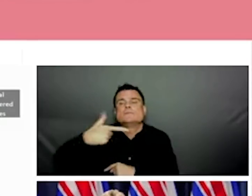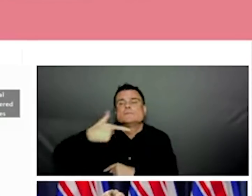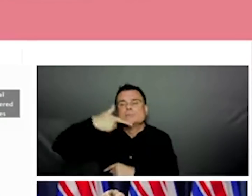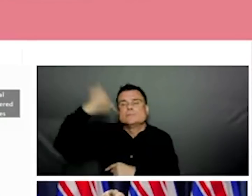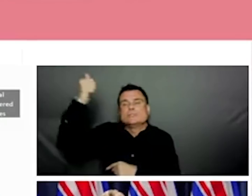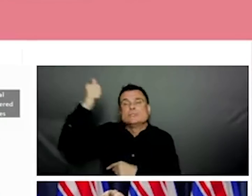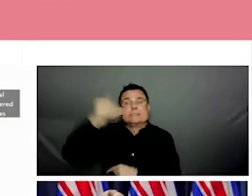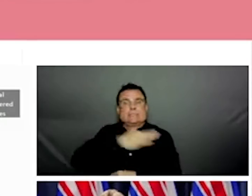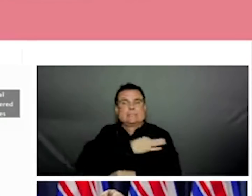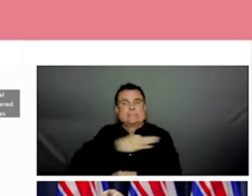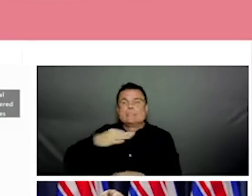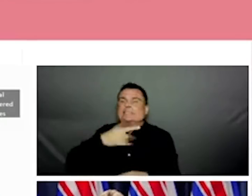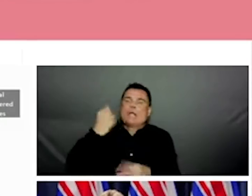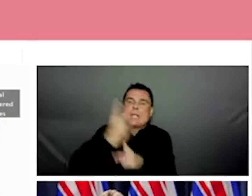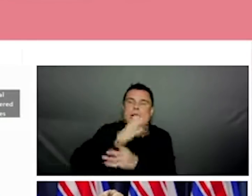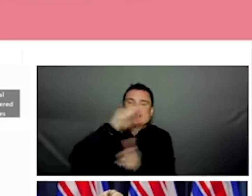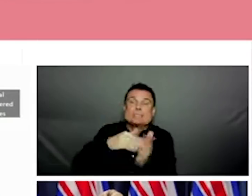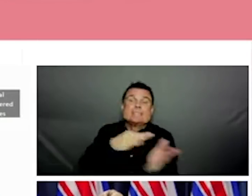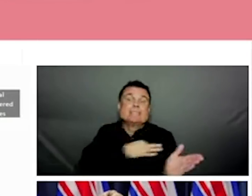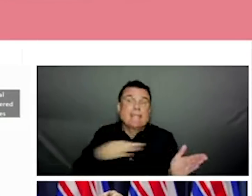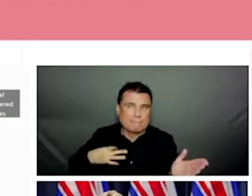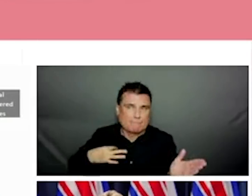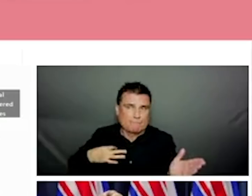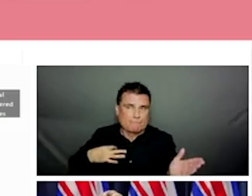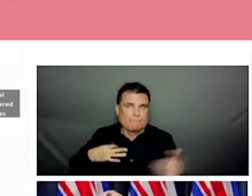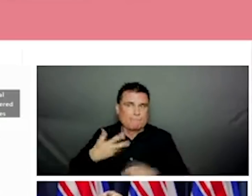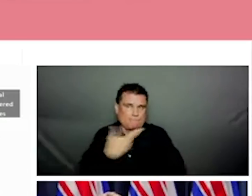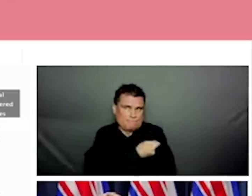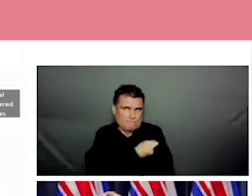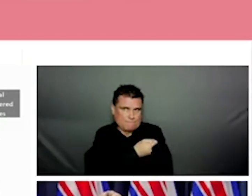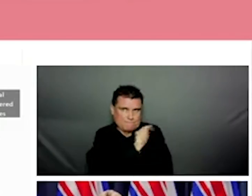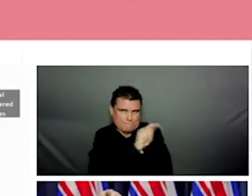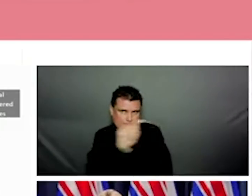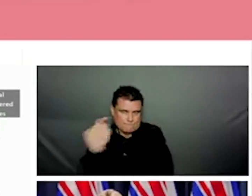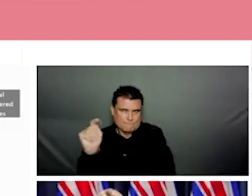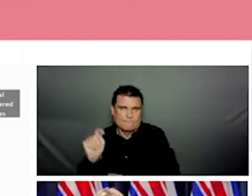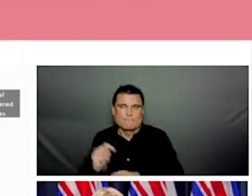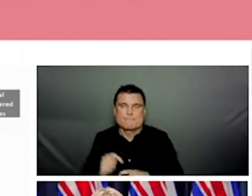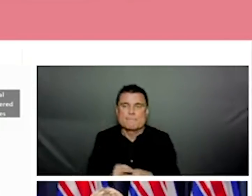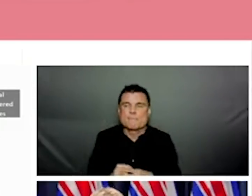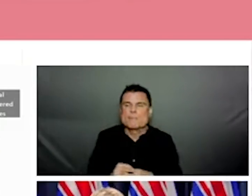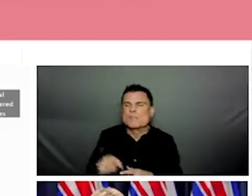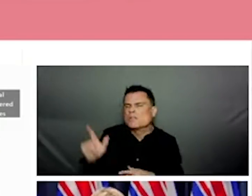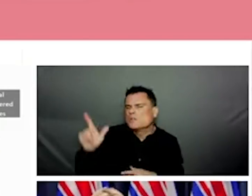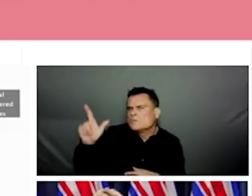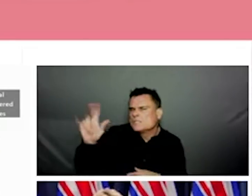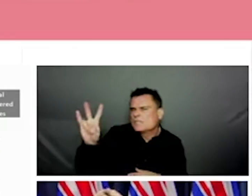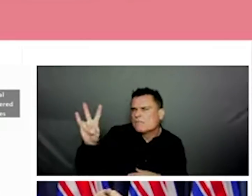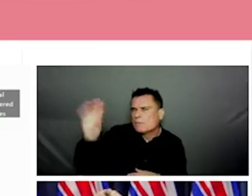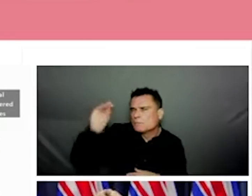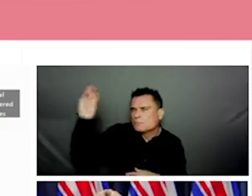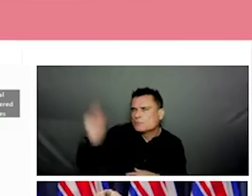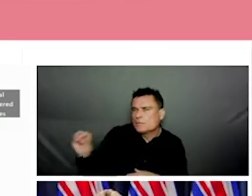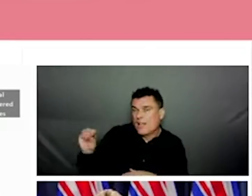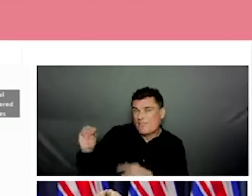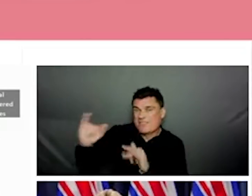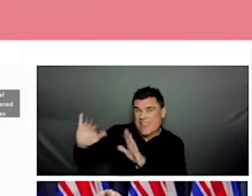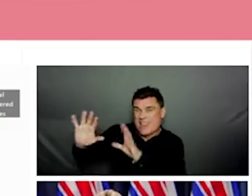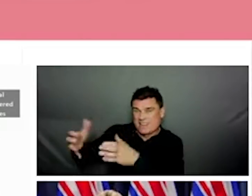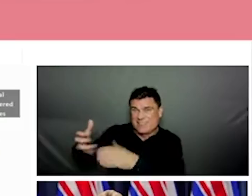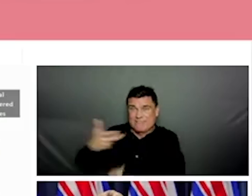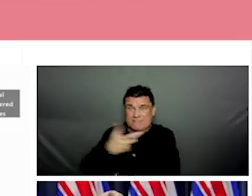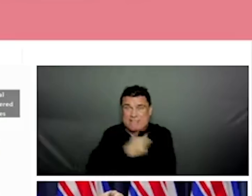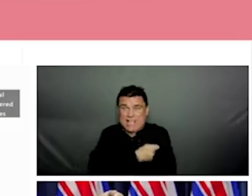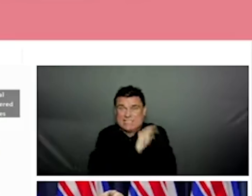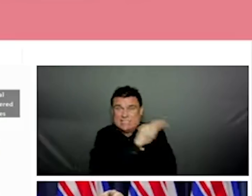percentage for staff and residents of assisted living, and another third approximately for healthcare workers in the various settings that we've talked